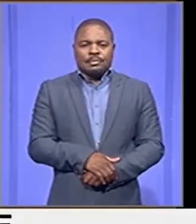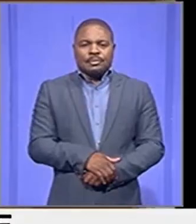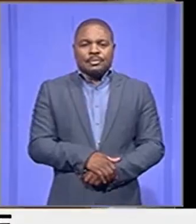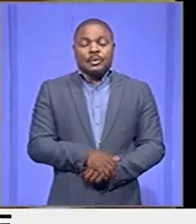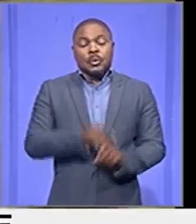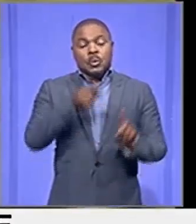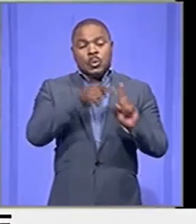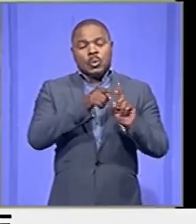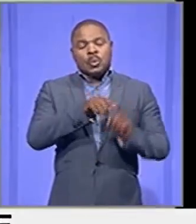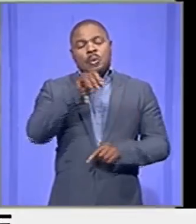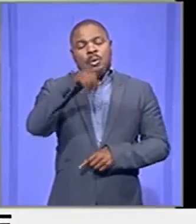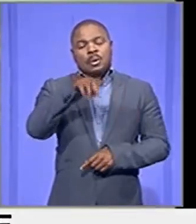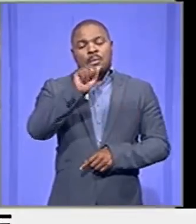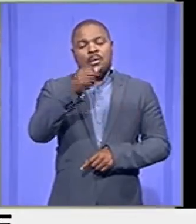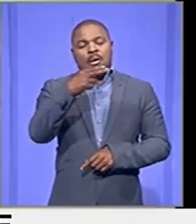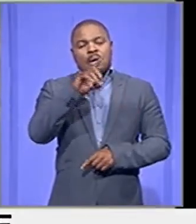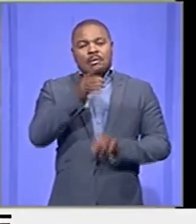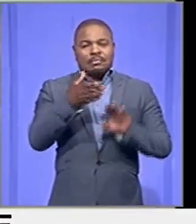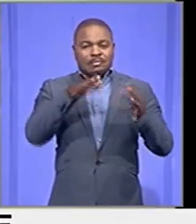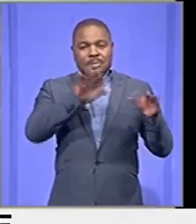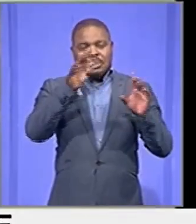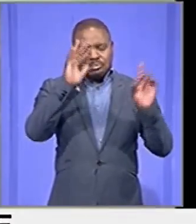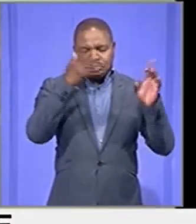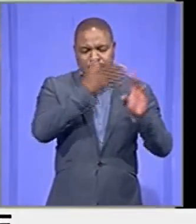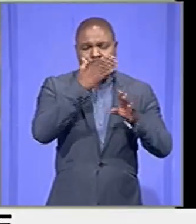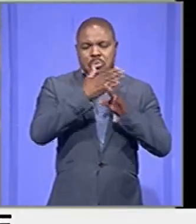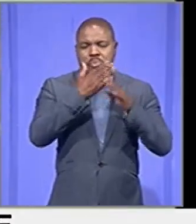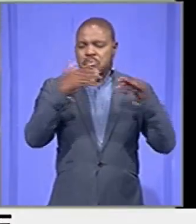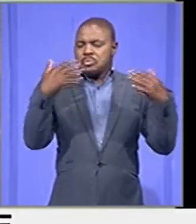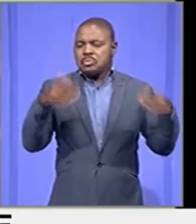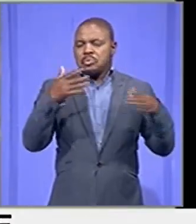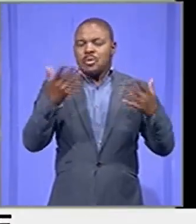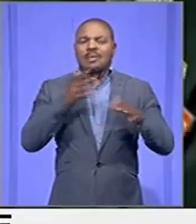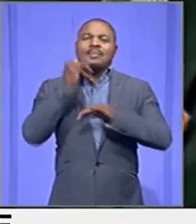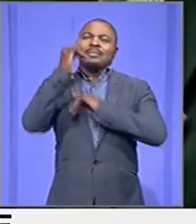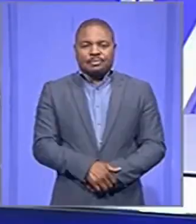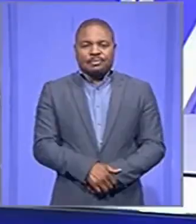Mofu Aziz Party o thuletswa ka mosebetsi wa hae o hlwahlwa dikamanong tsa matjhaba.